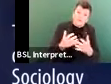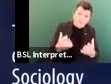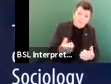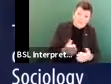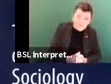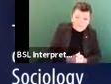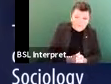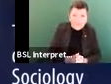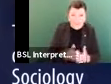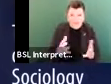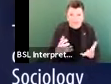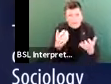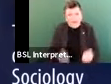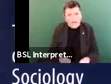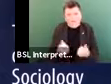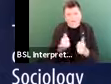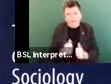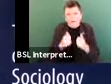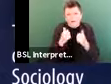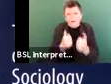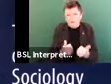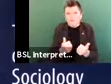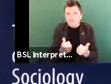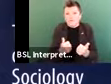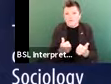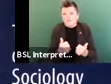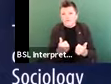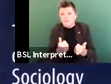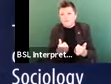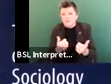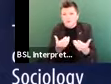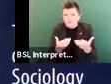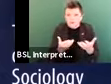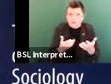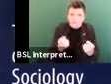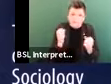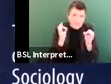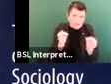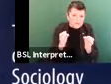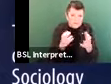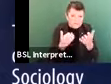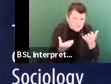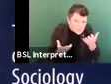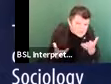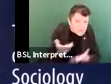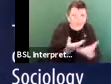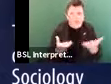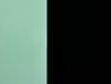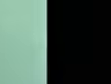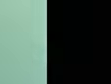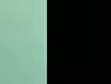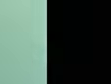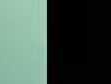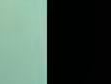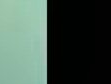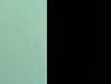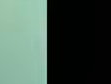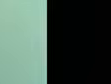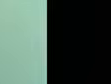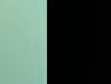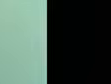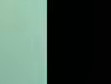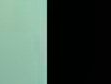good and let's have an excellent debate. Sorry, I had been a bit too long. Thanks a